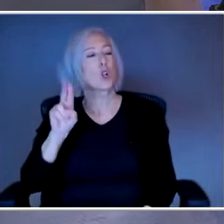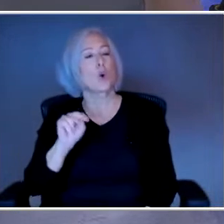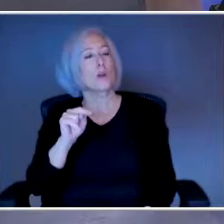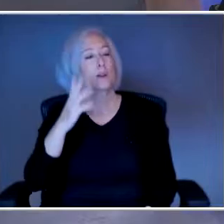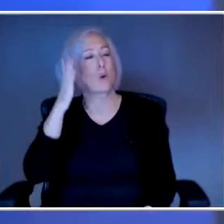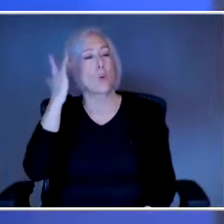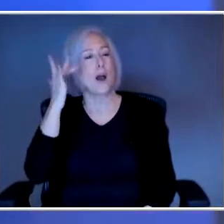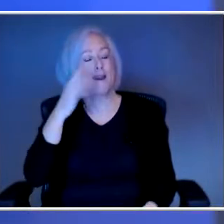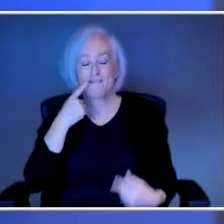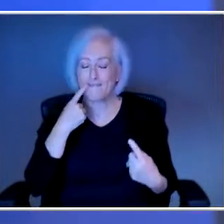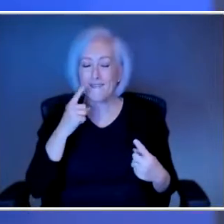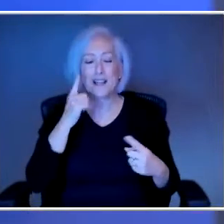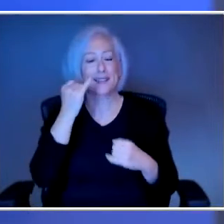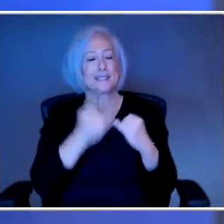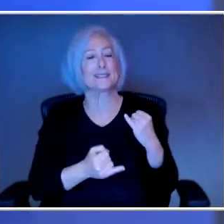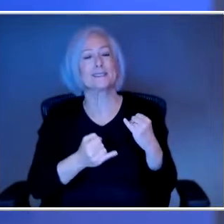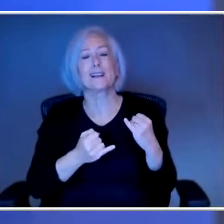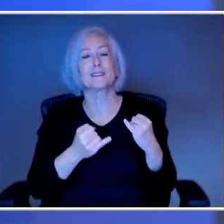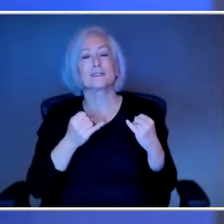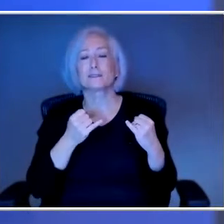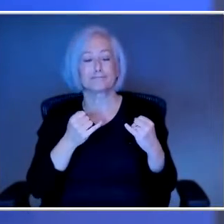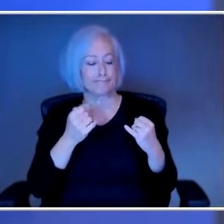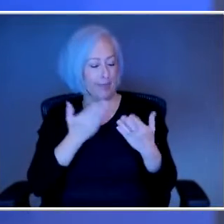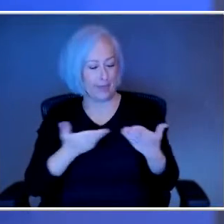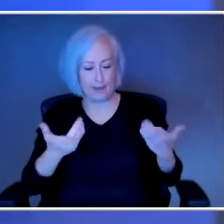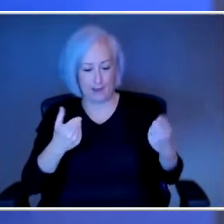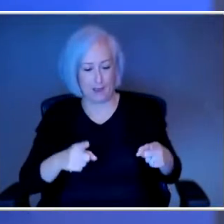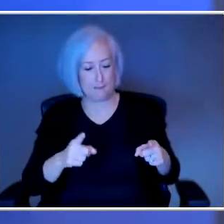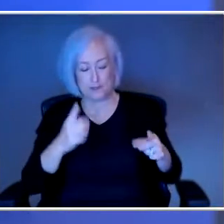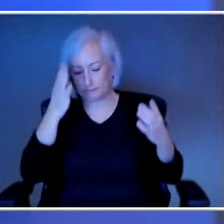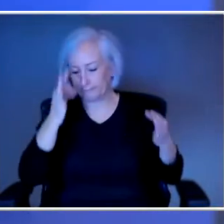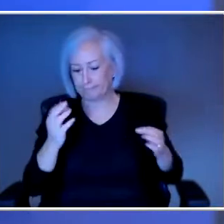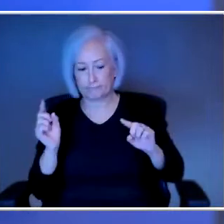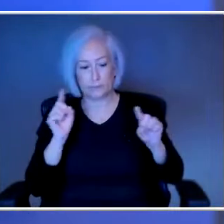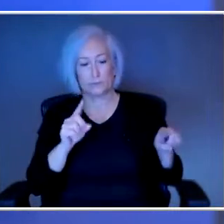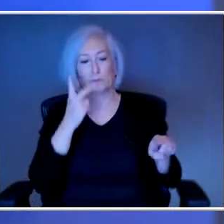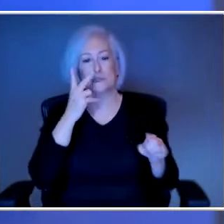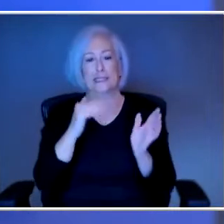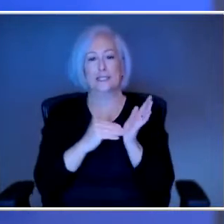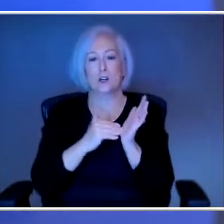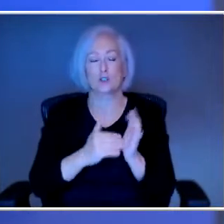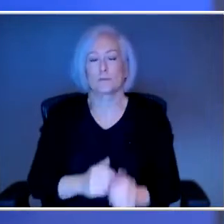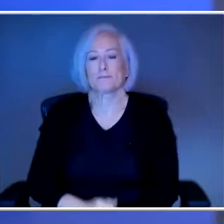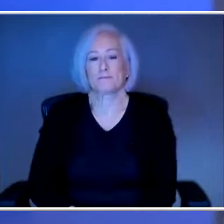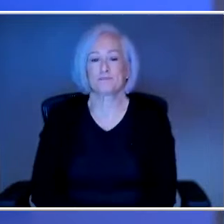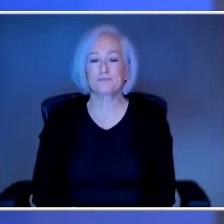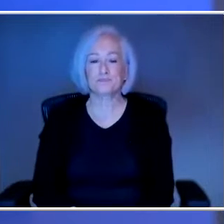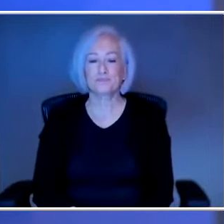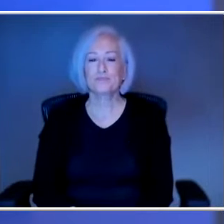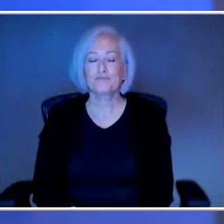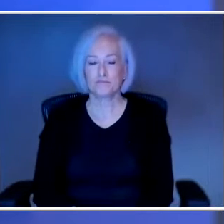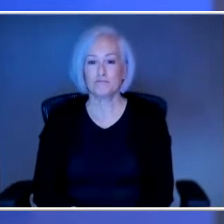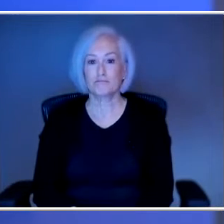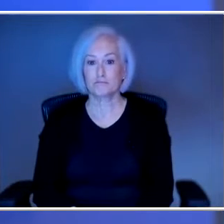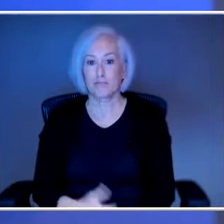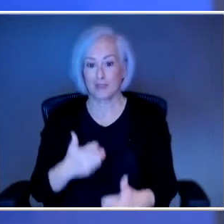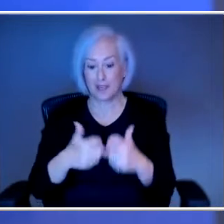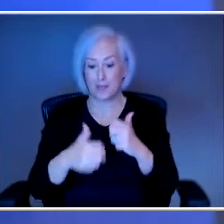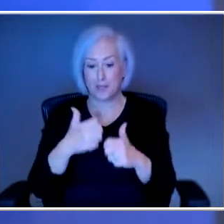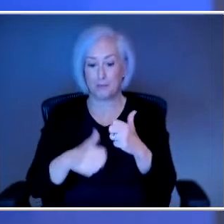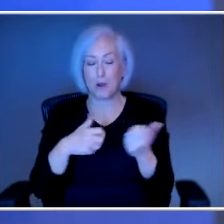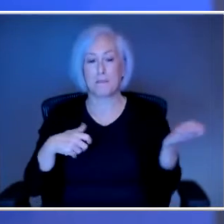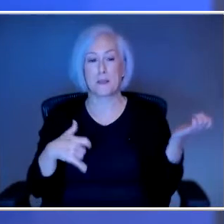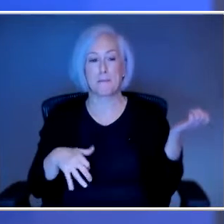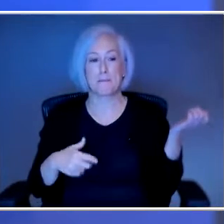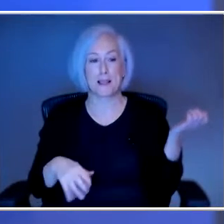It was the problem I had playing, that's most banjo.